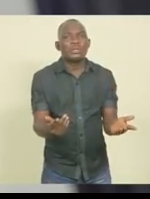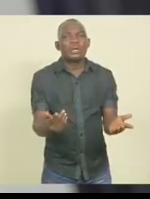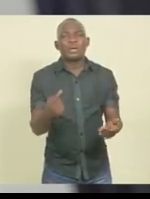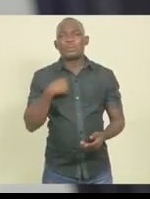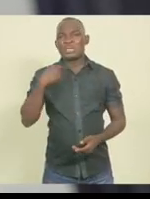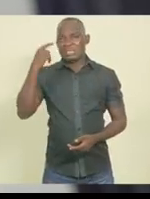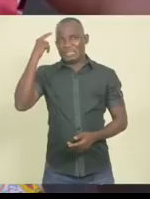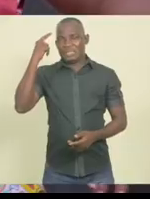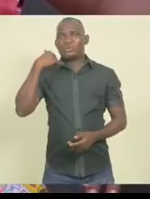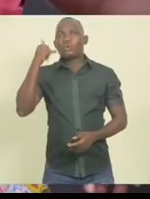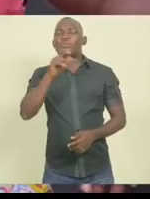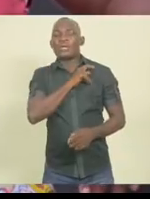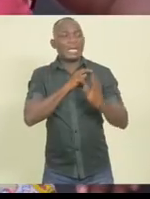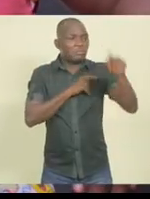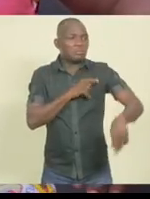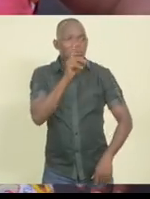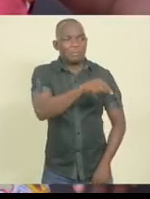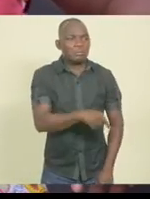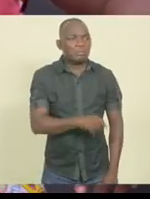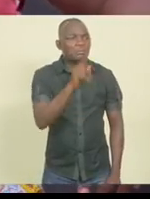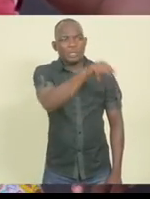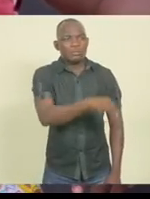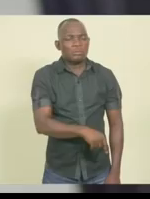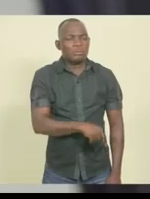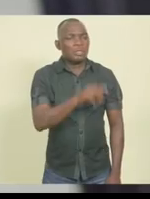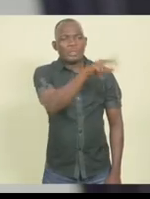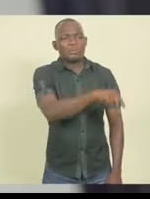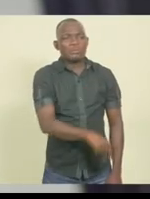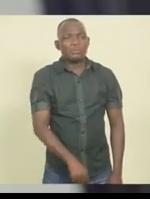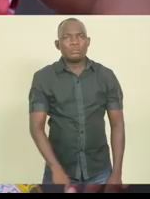suggested we call the police. Will you shut up?